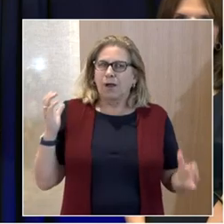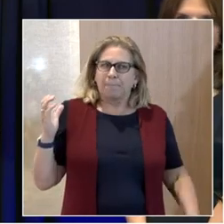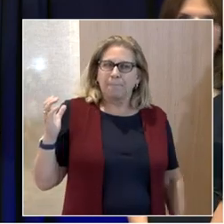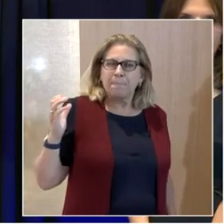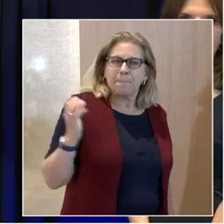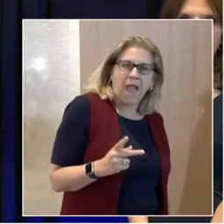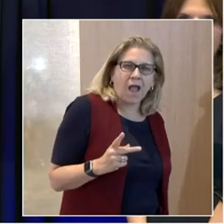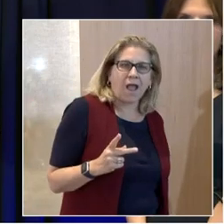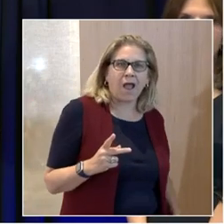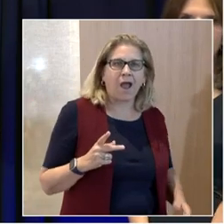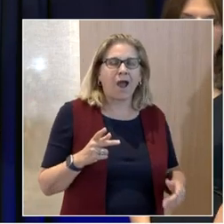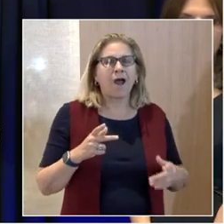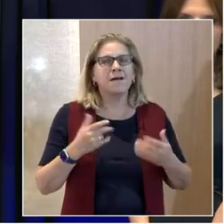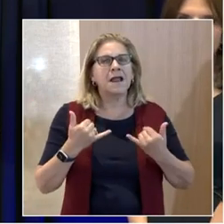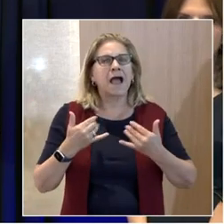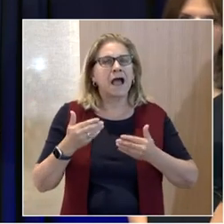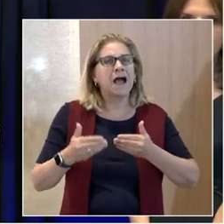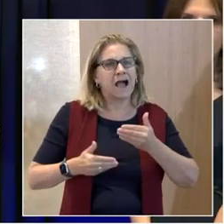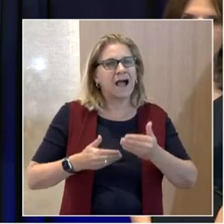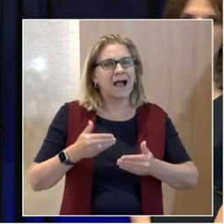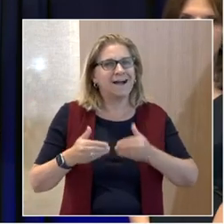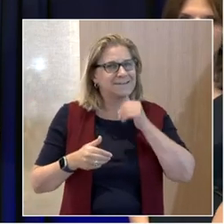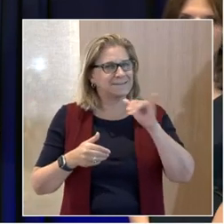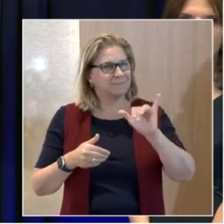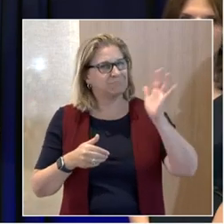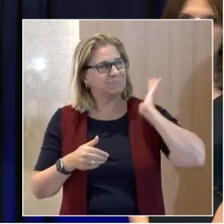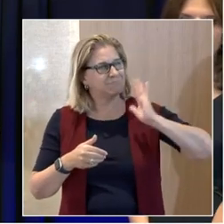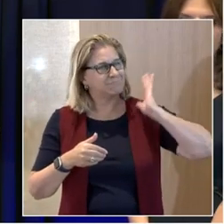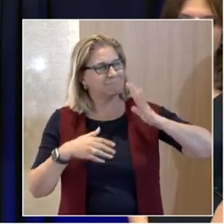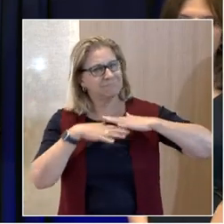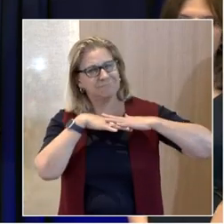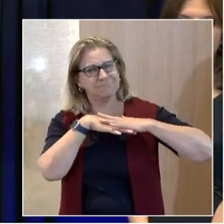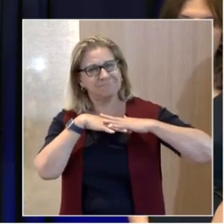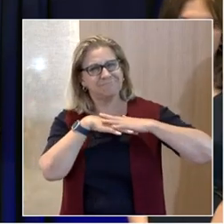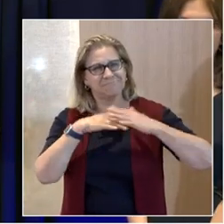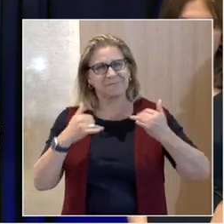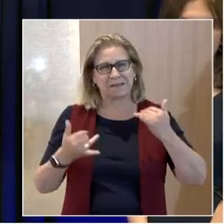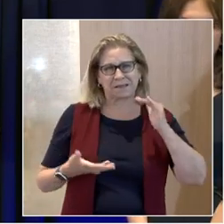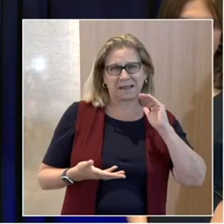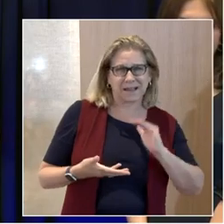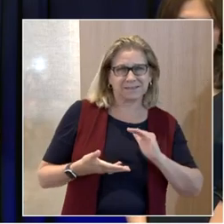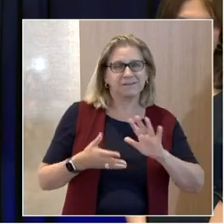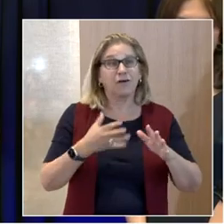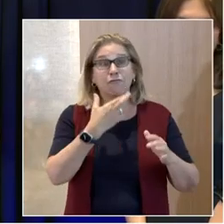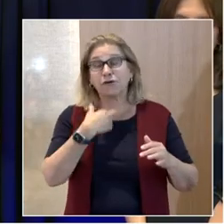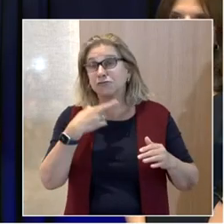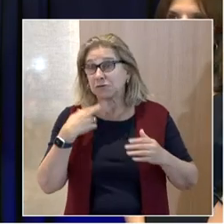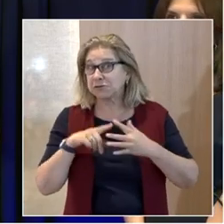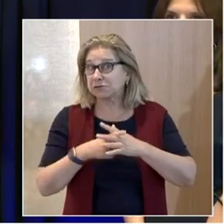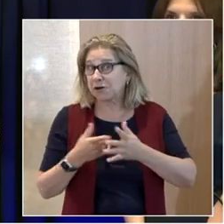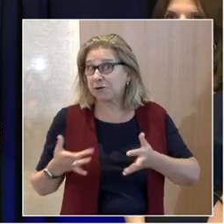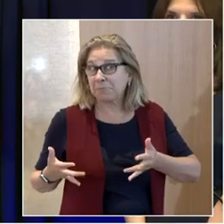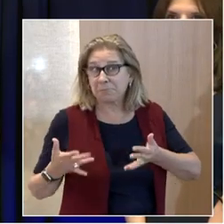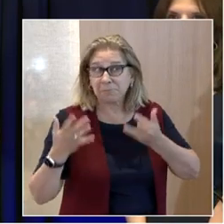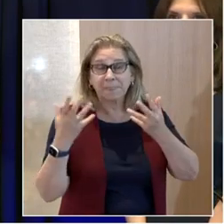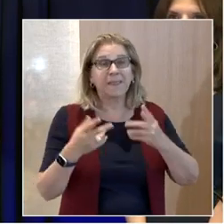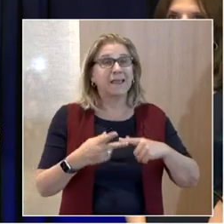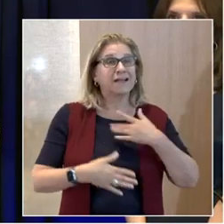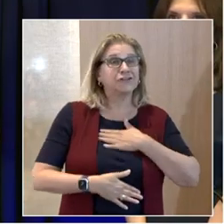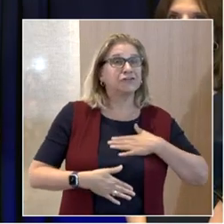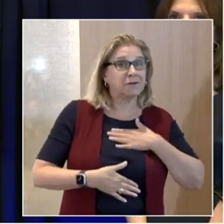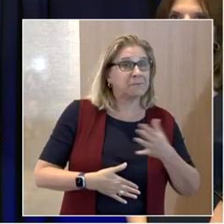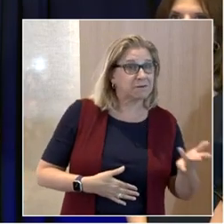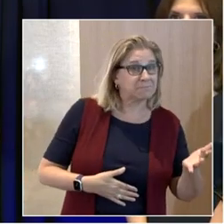that there are certain things that are doing well. Our restaurants are doing quite well. Our entertainment venues are largely doing well. Our convention center business